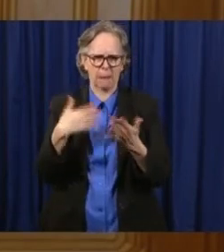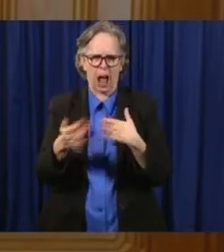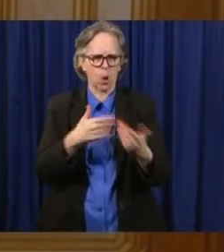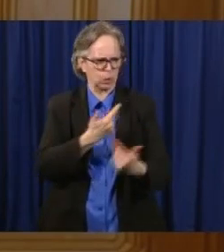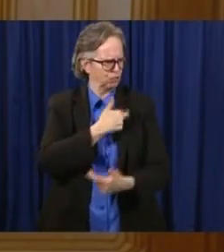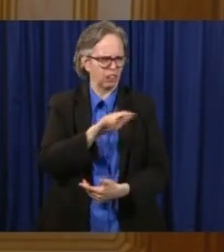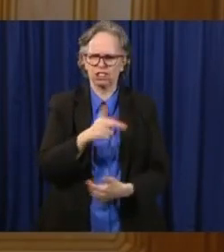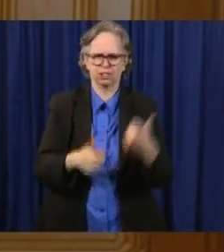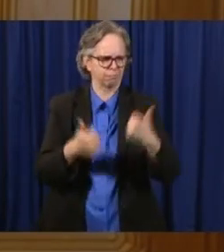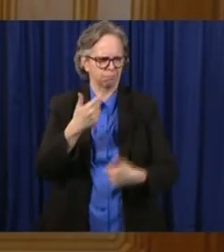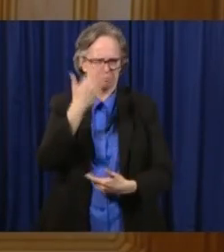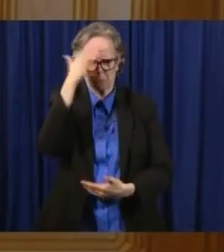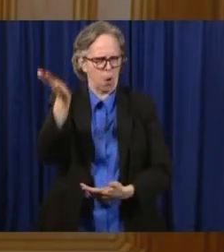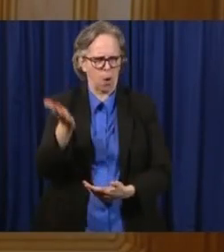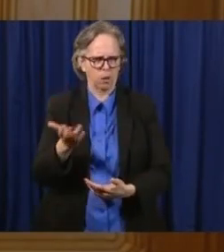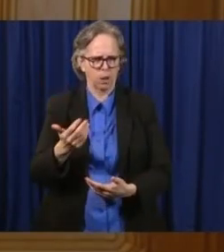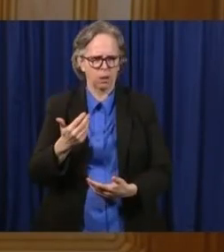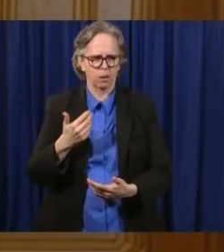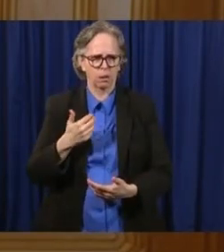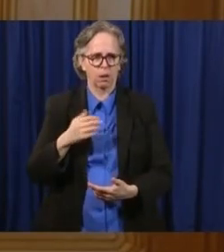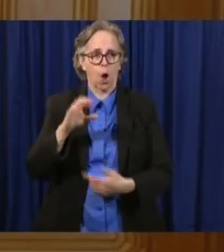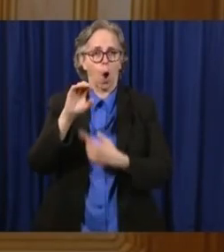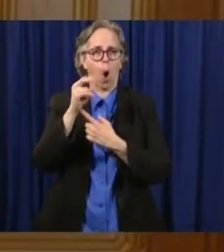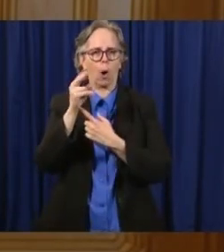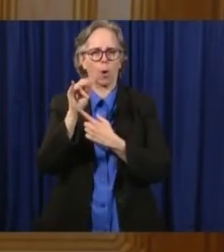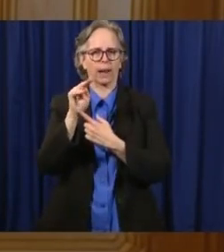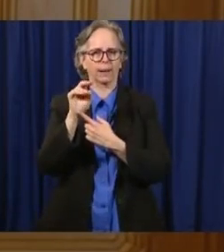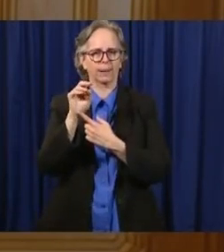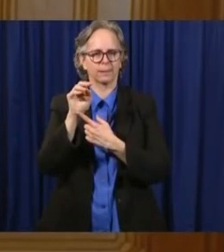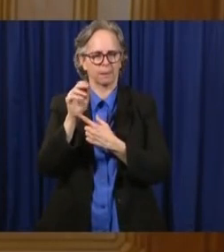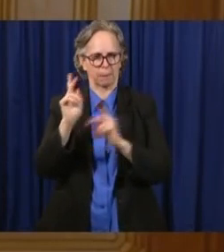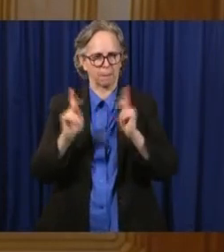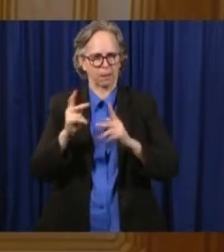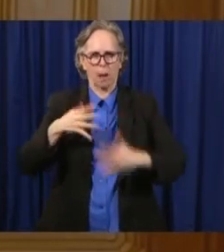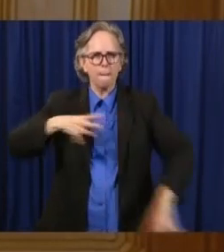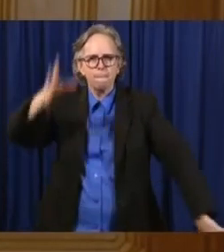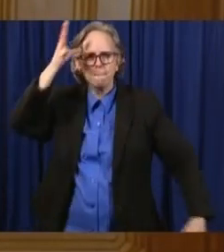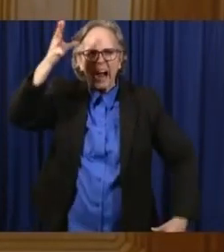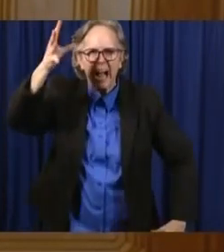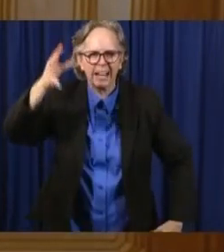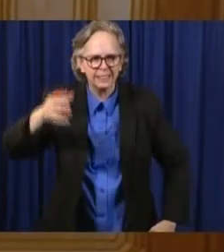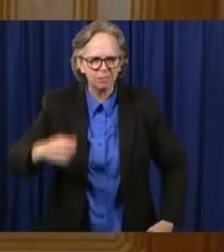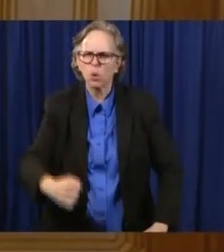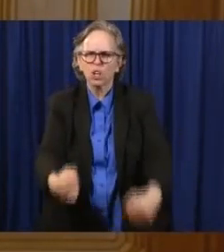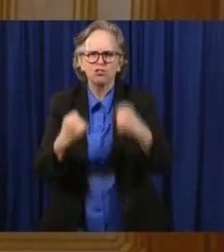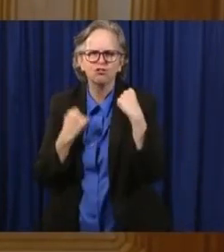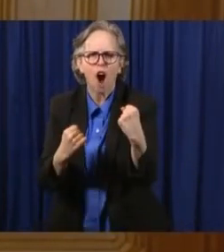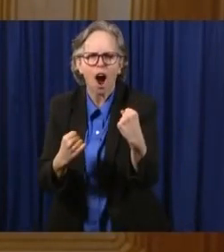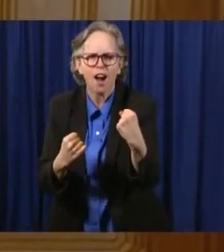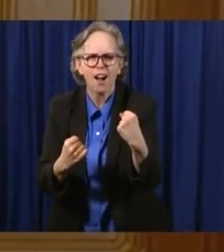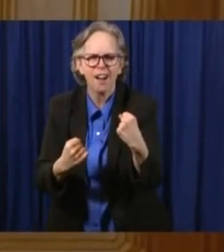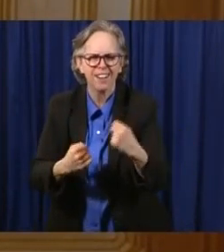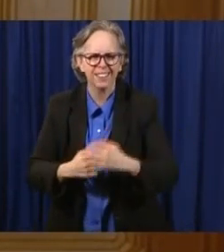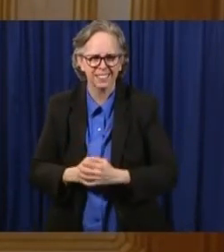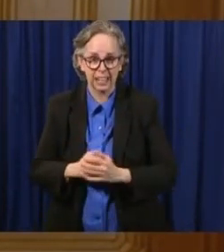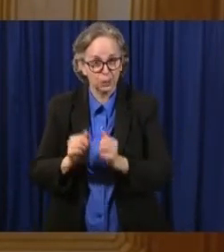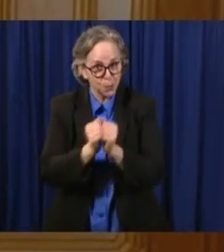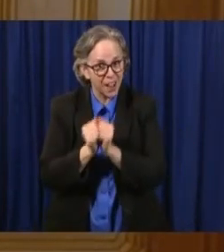are all Ohioans. We're Buckeyes, we're strong, and